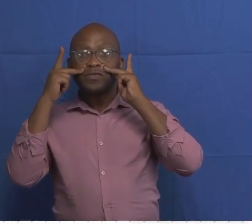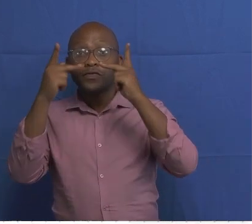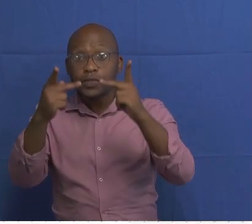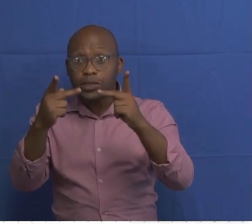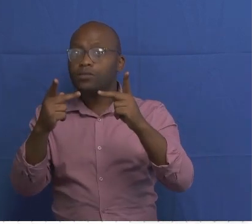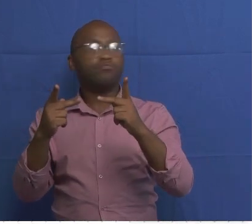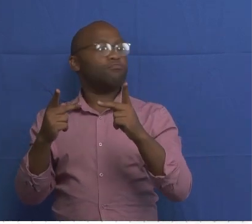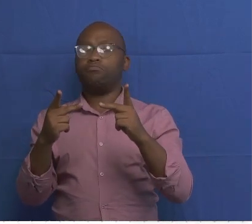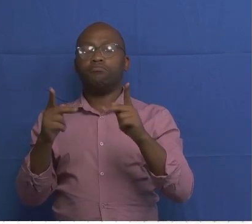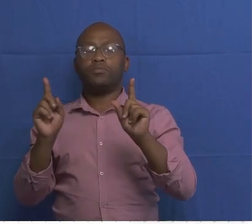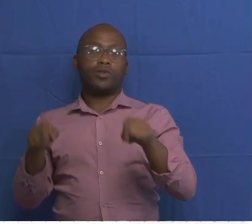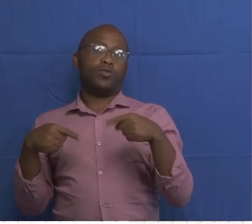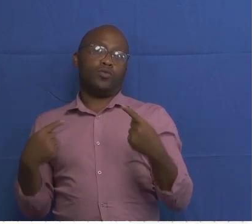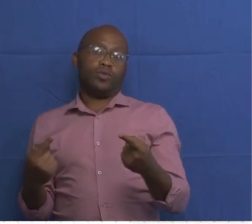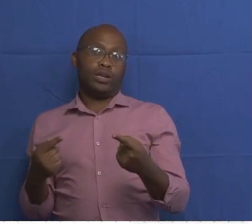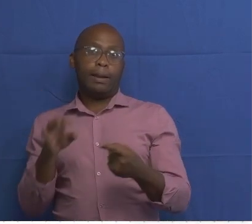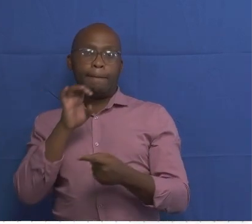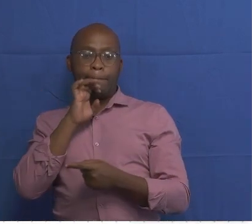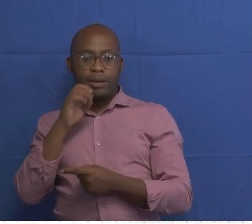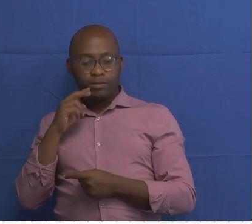will have to have a